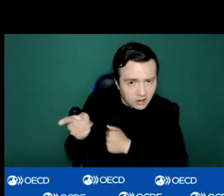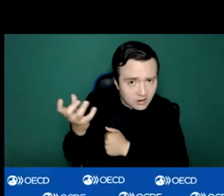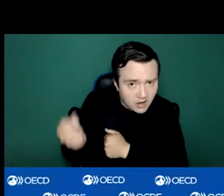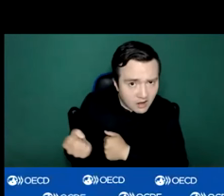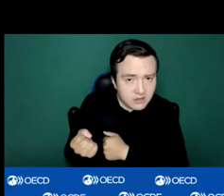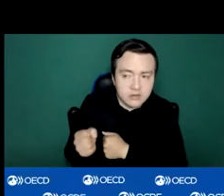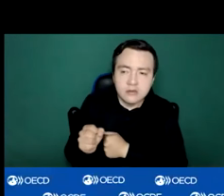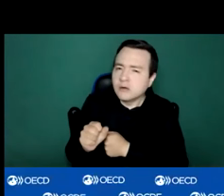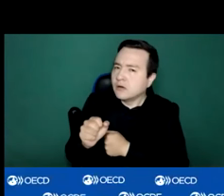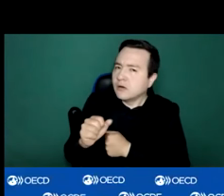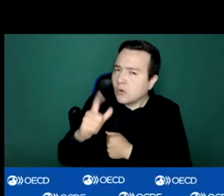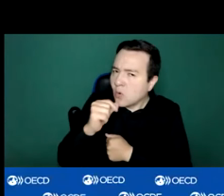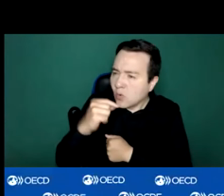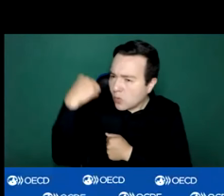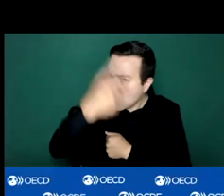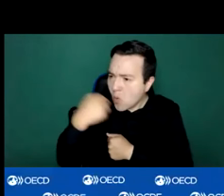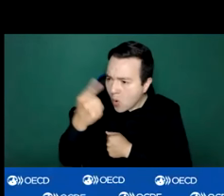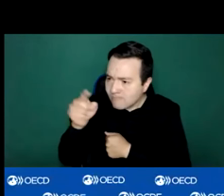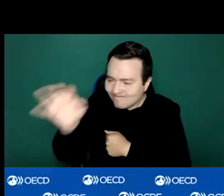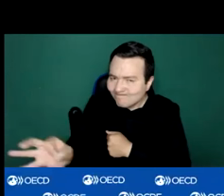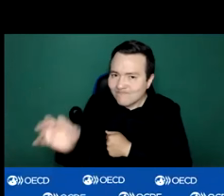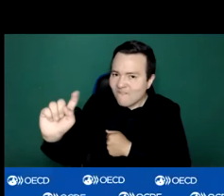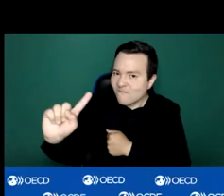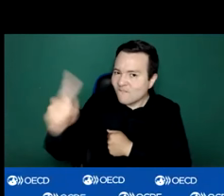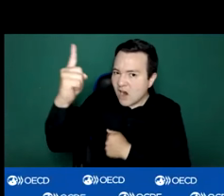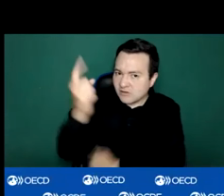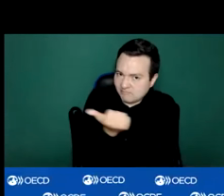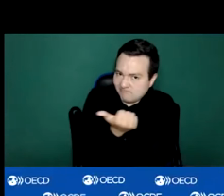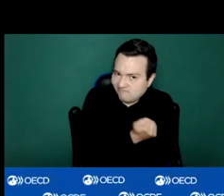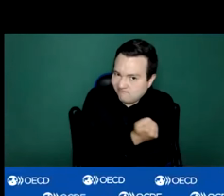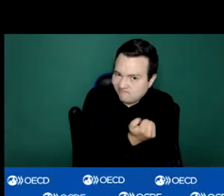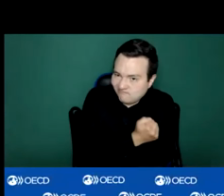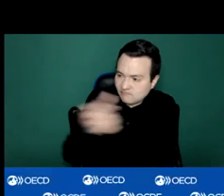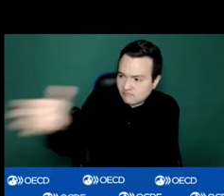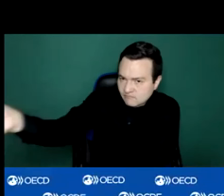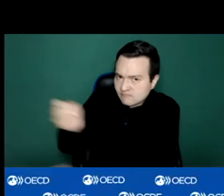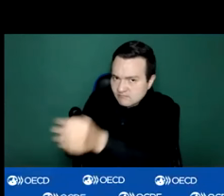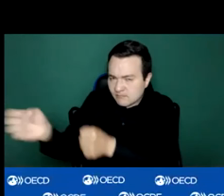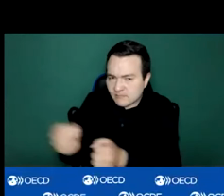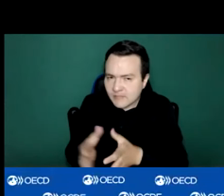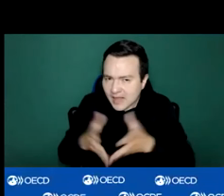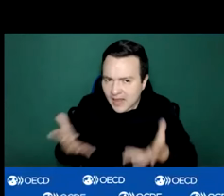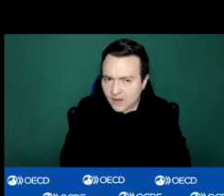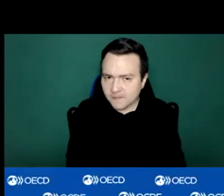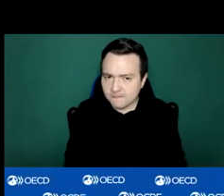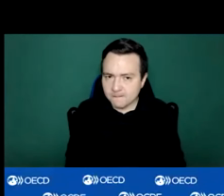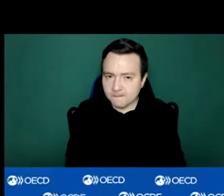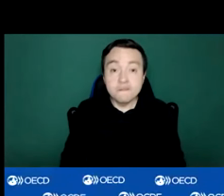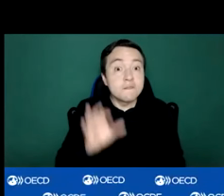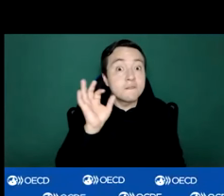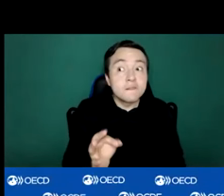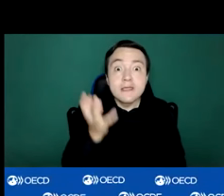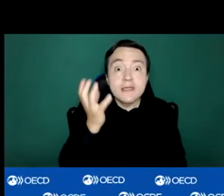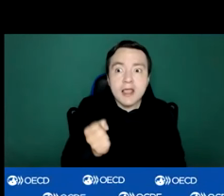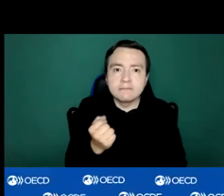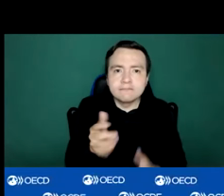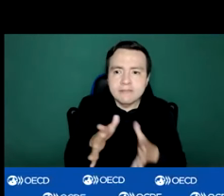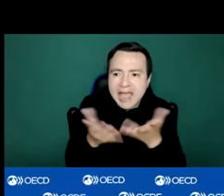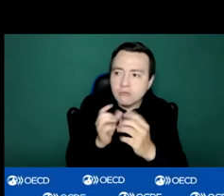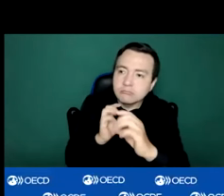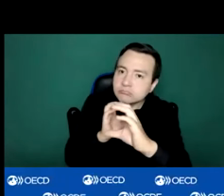And also in terms of the communication, is it easy to contact the care providers in case of